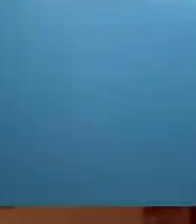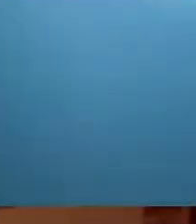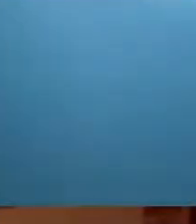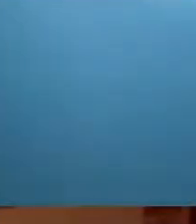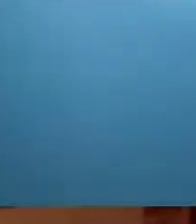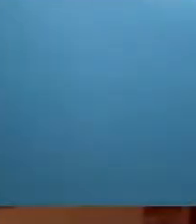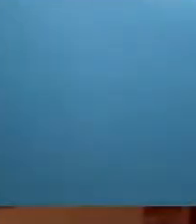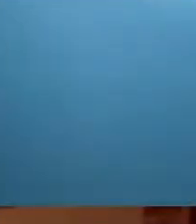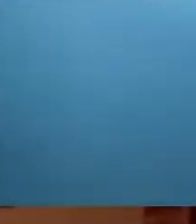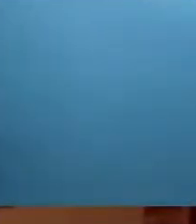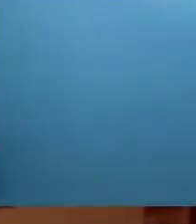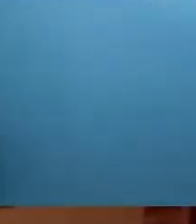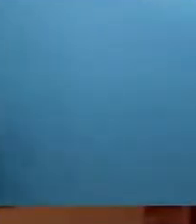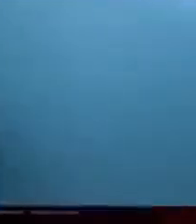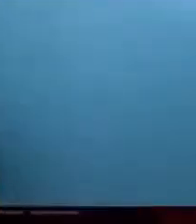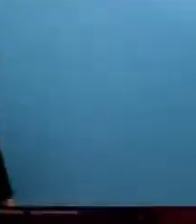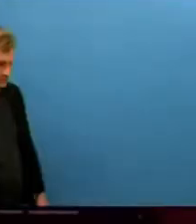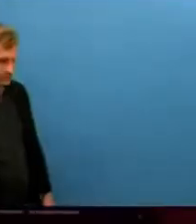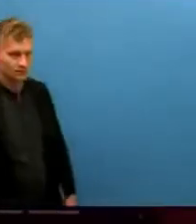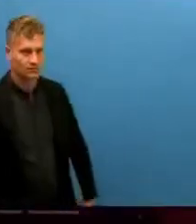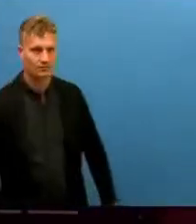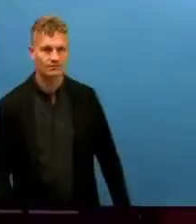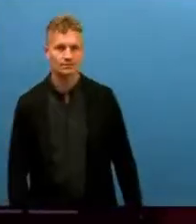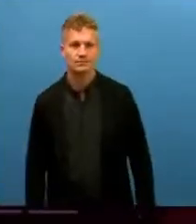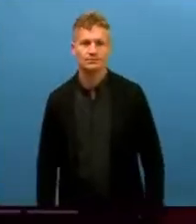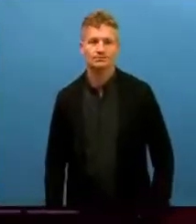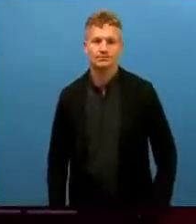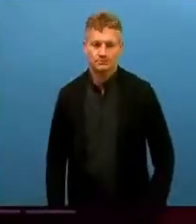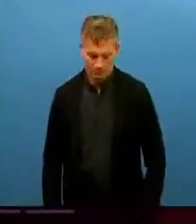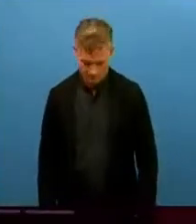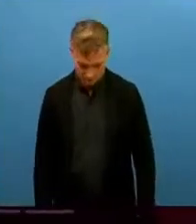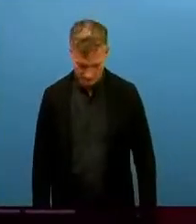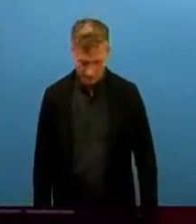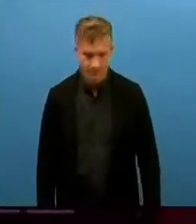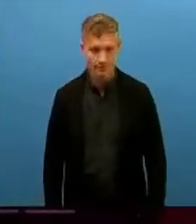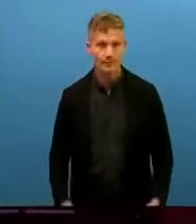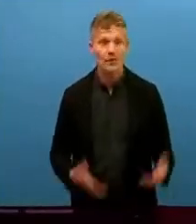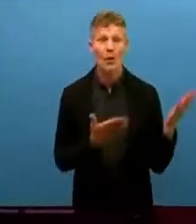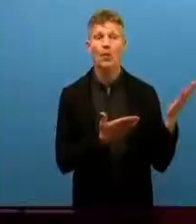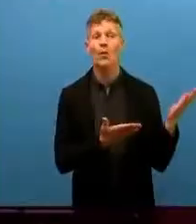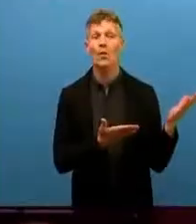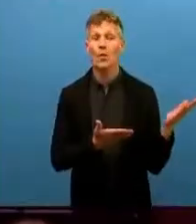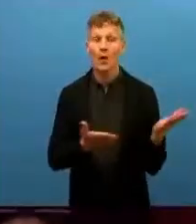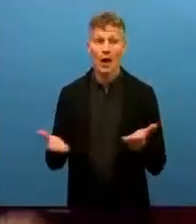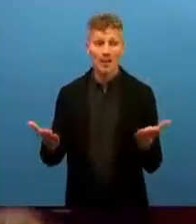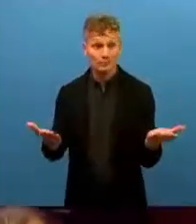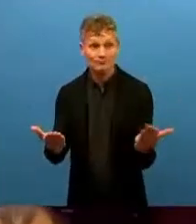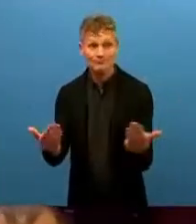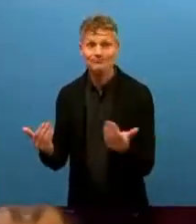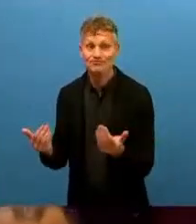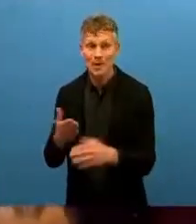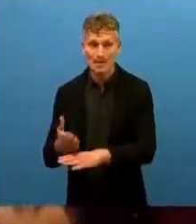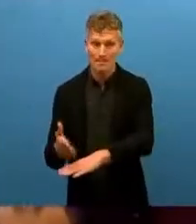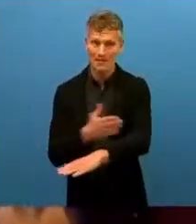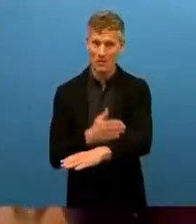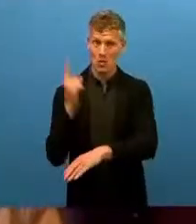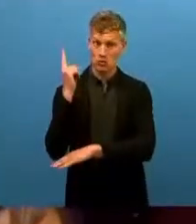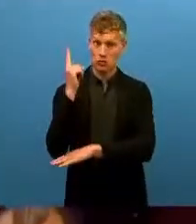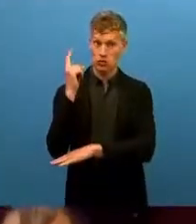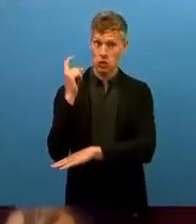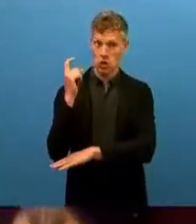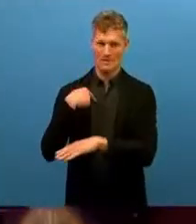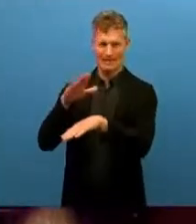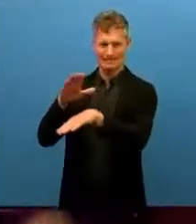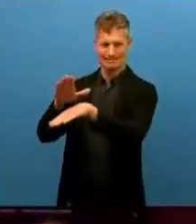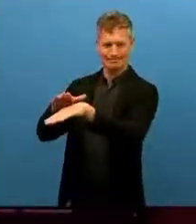Welcome, distinguished participants. Before we begin, I'd like to call upon the Secretariat for a